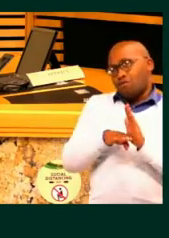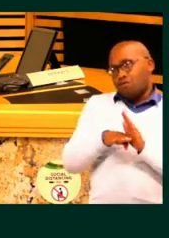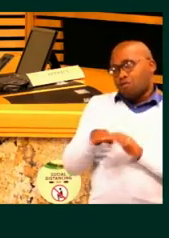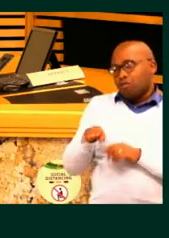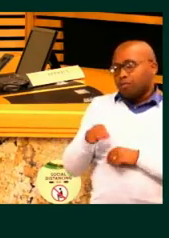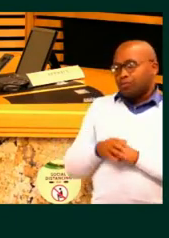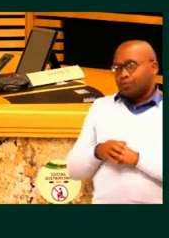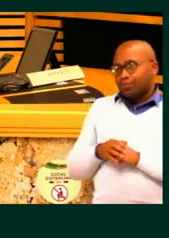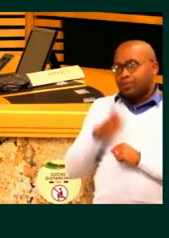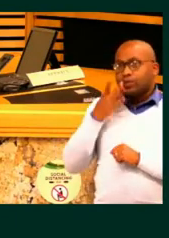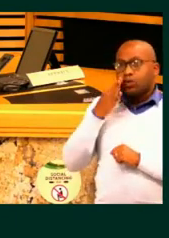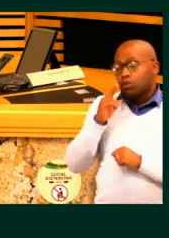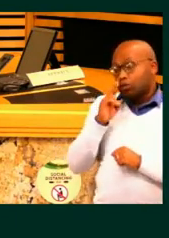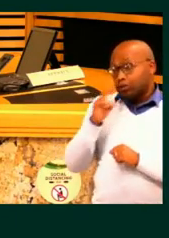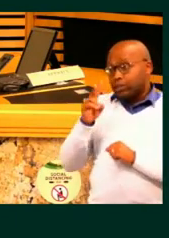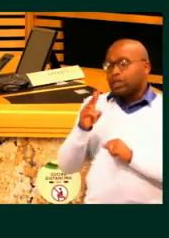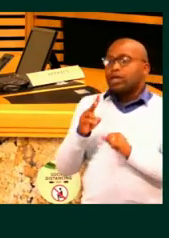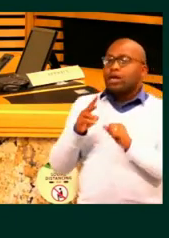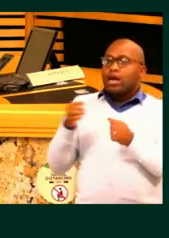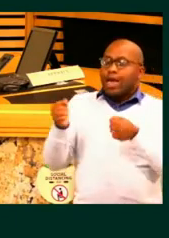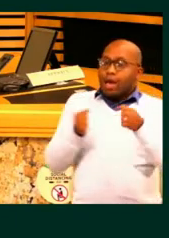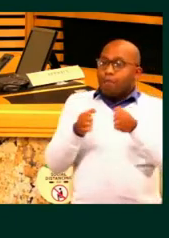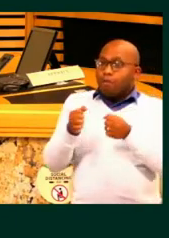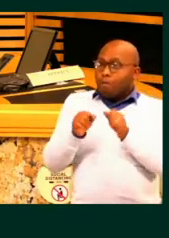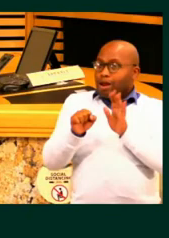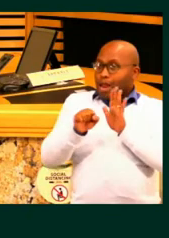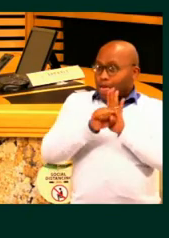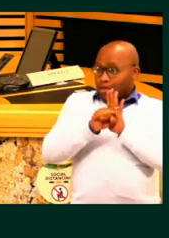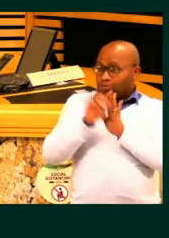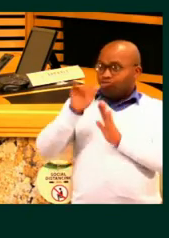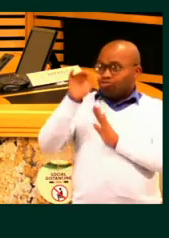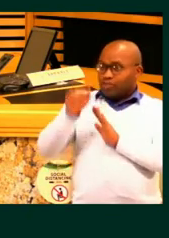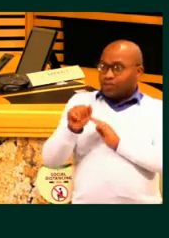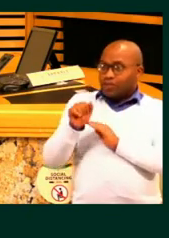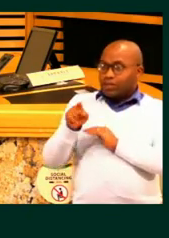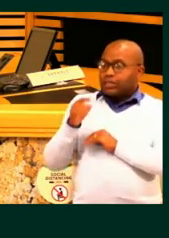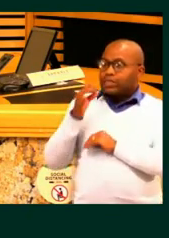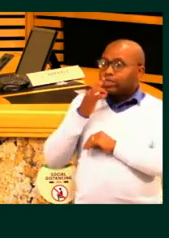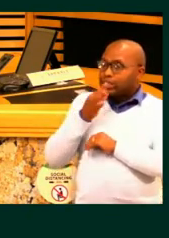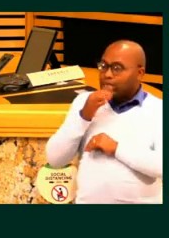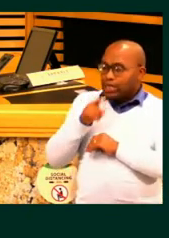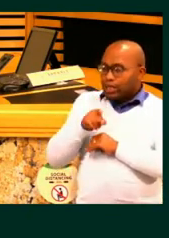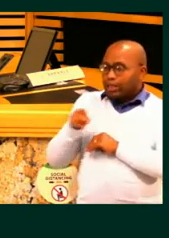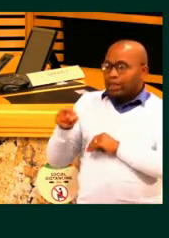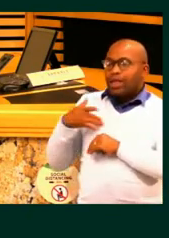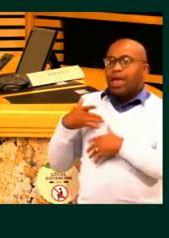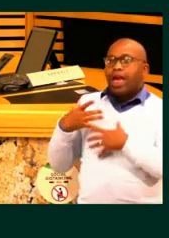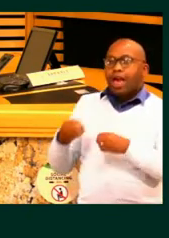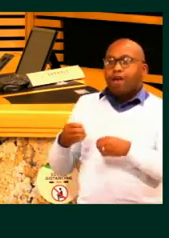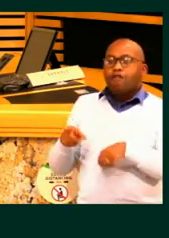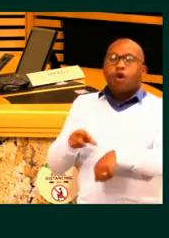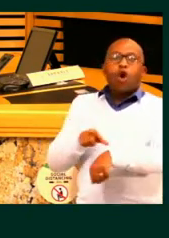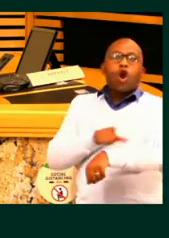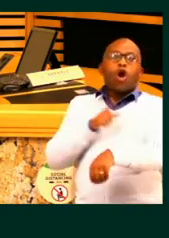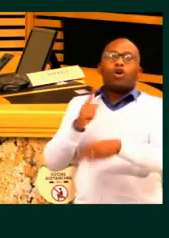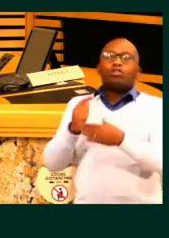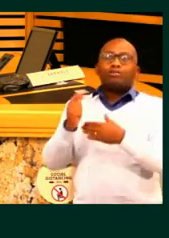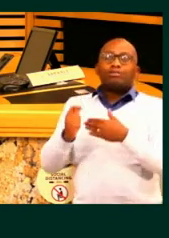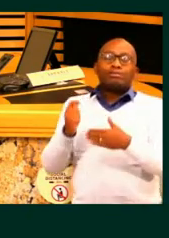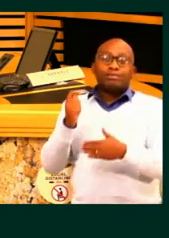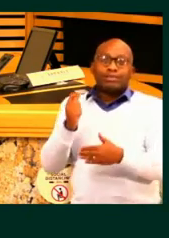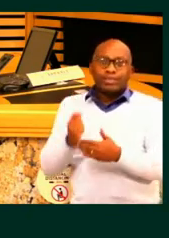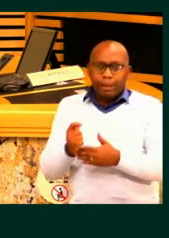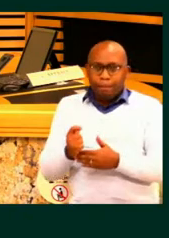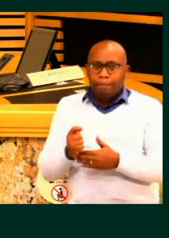Employment Act in South Africa people with disabilities are people who a longterm or recurring physical including